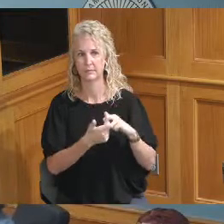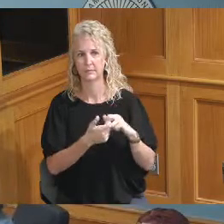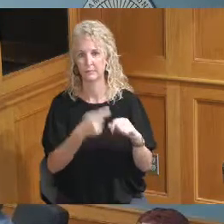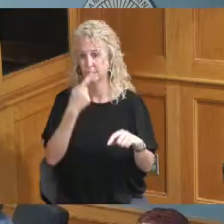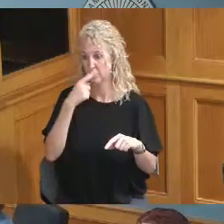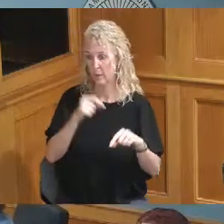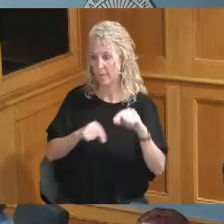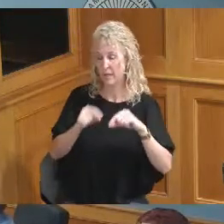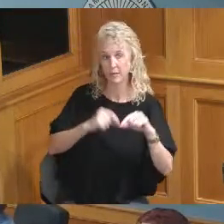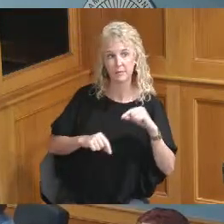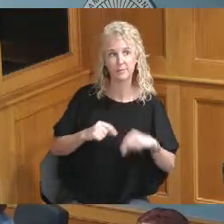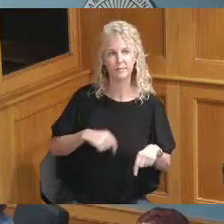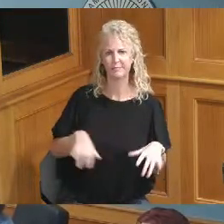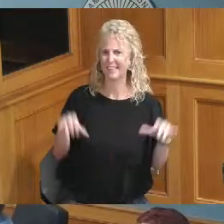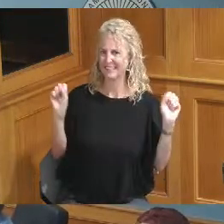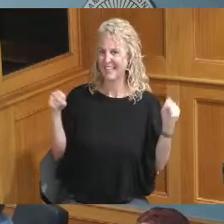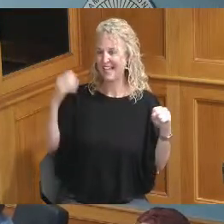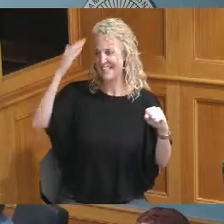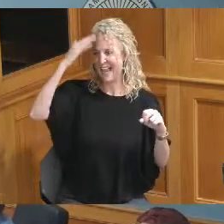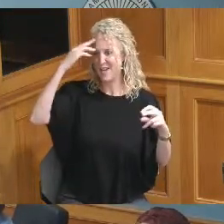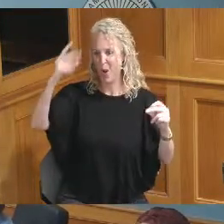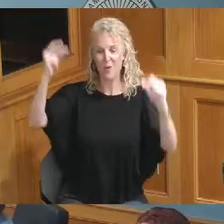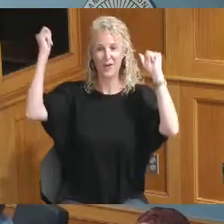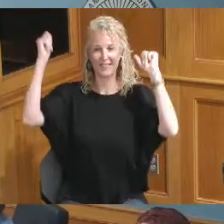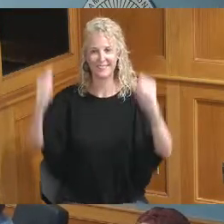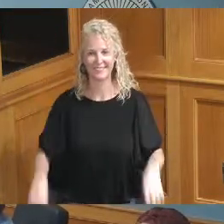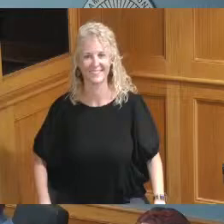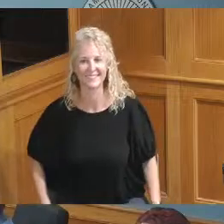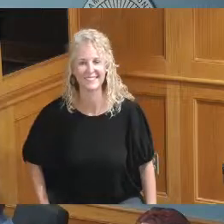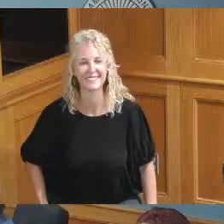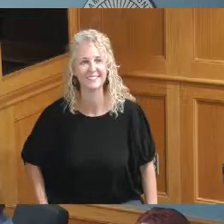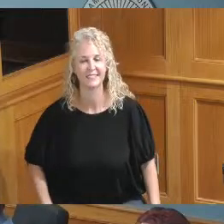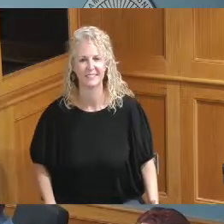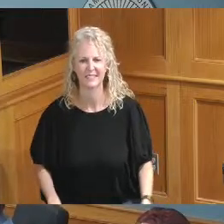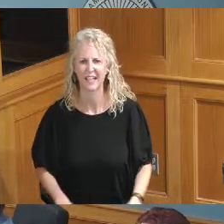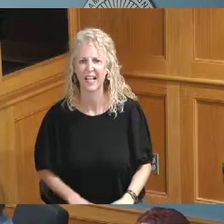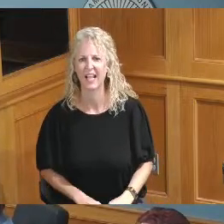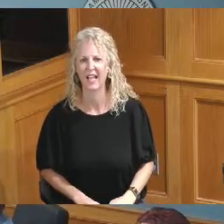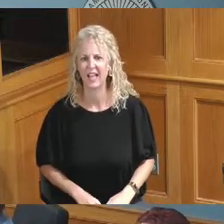You're quick, Jeff. Go ahead.